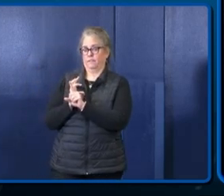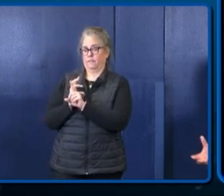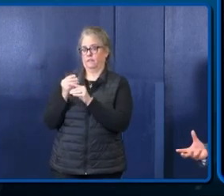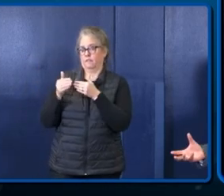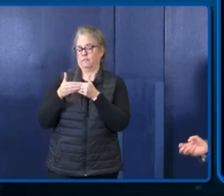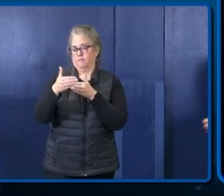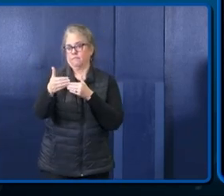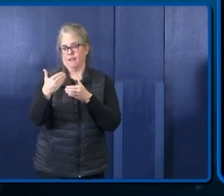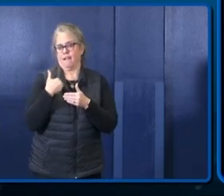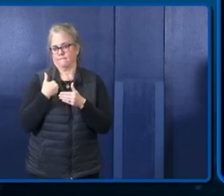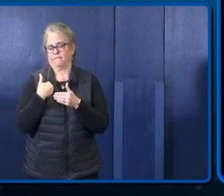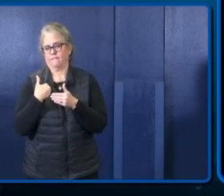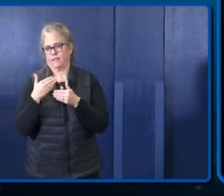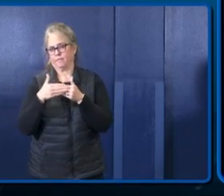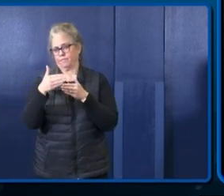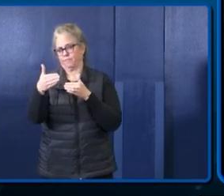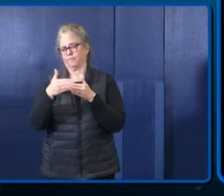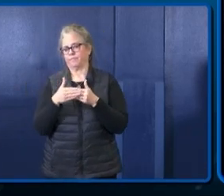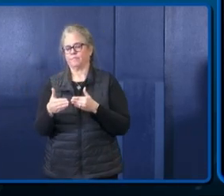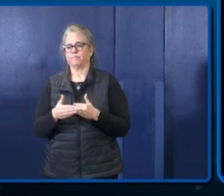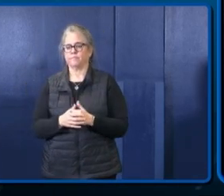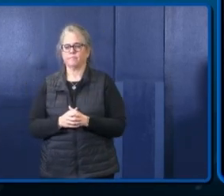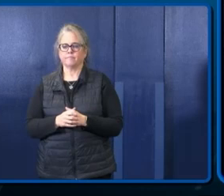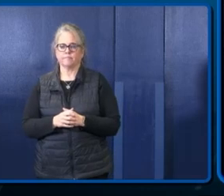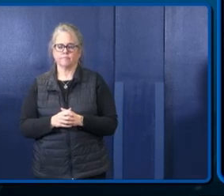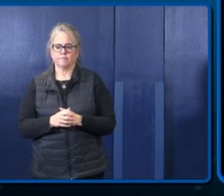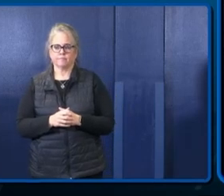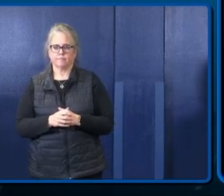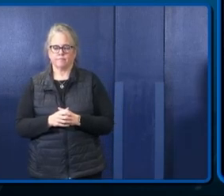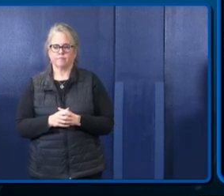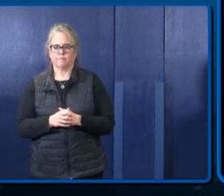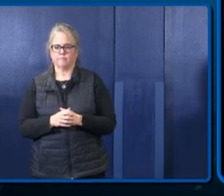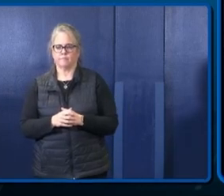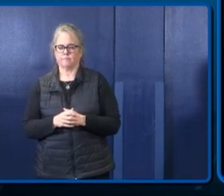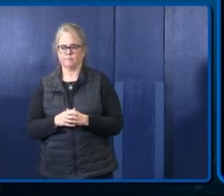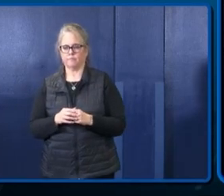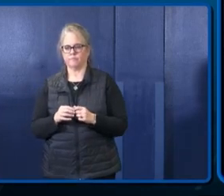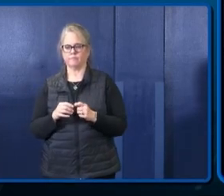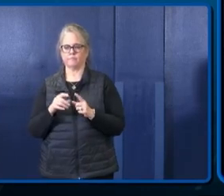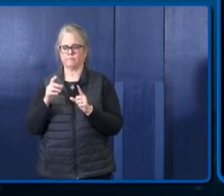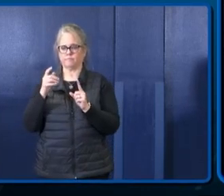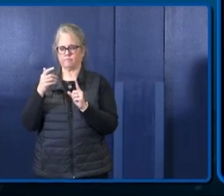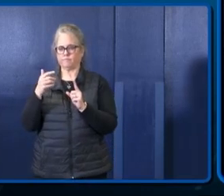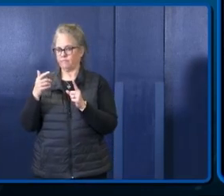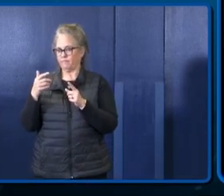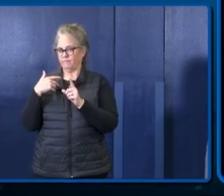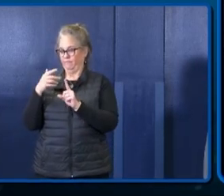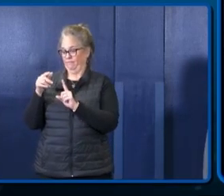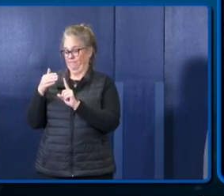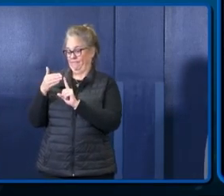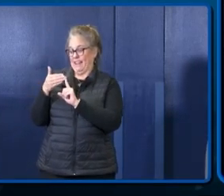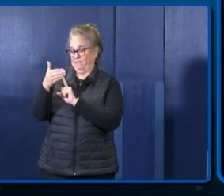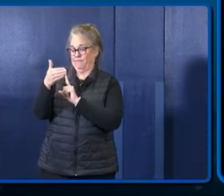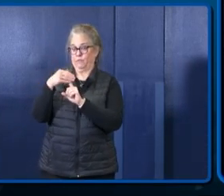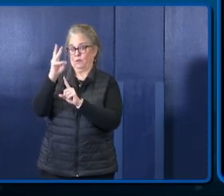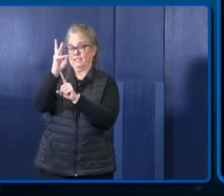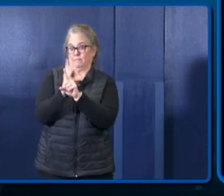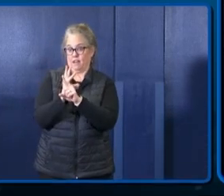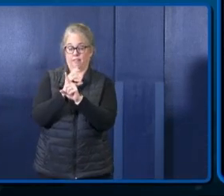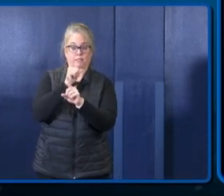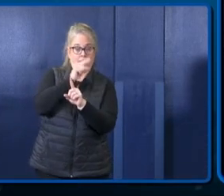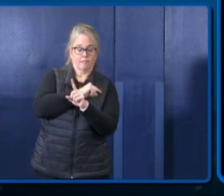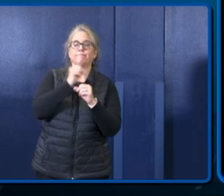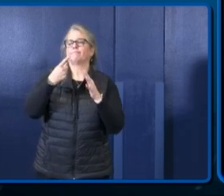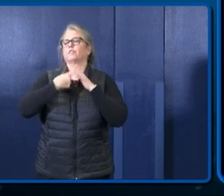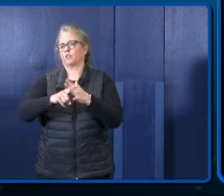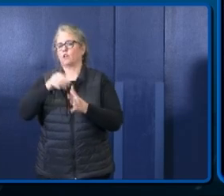case. Defense can elongate that based on their processes. We cannot. And I just want to clarify, you're saying the jury trial itself